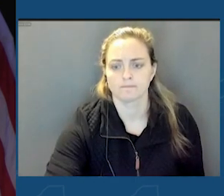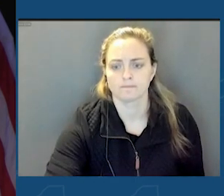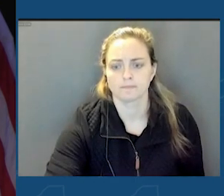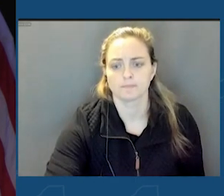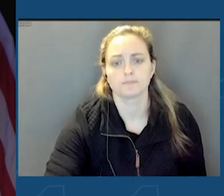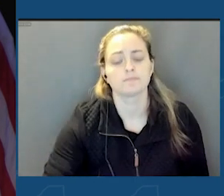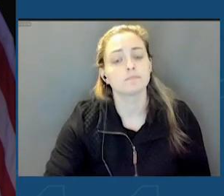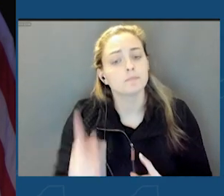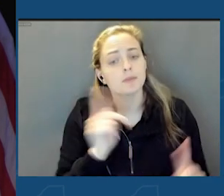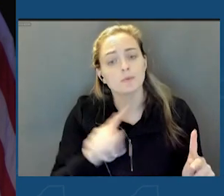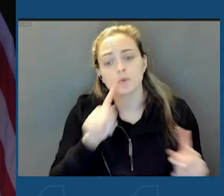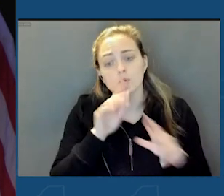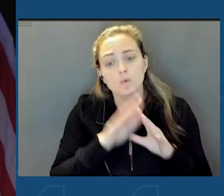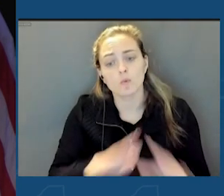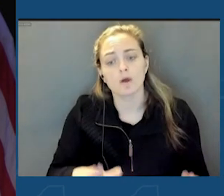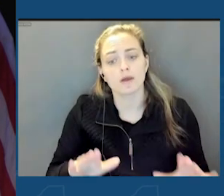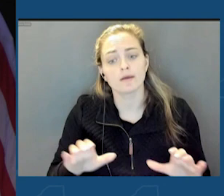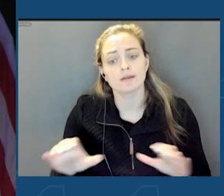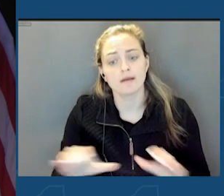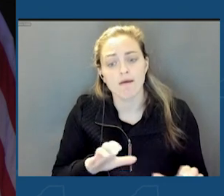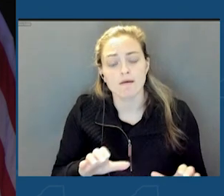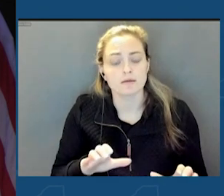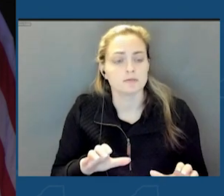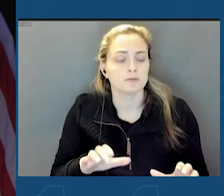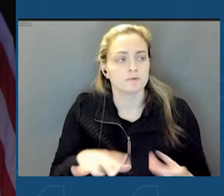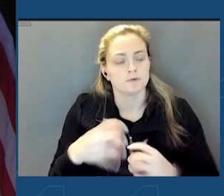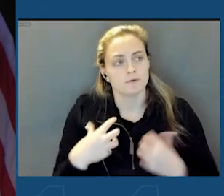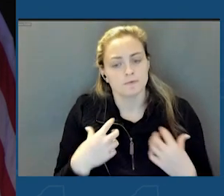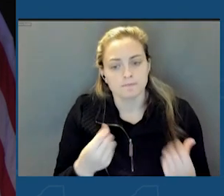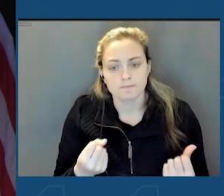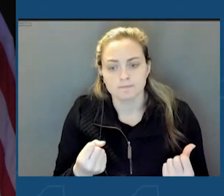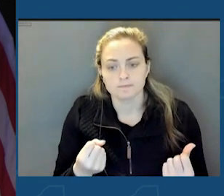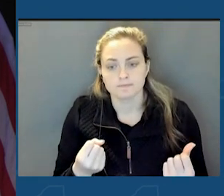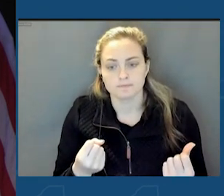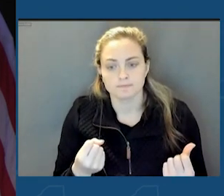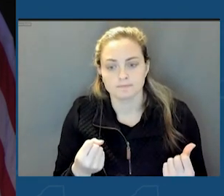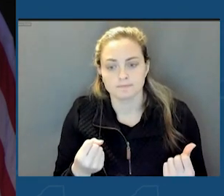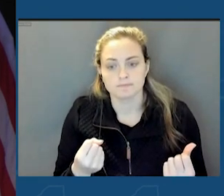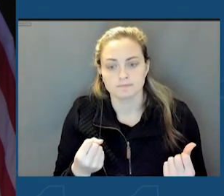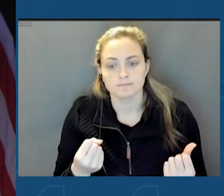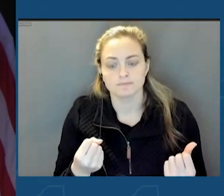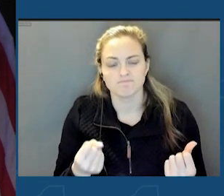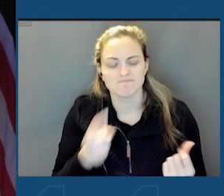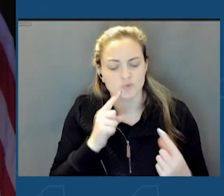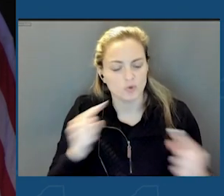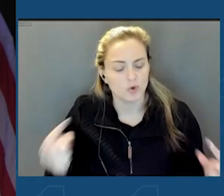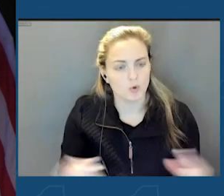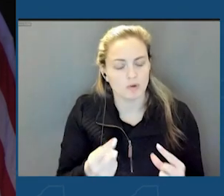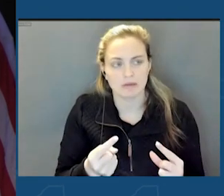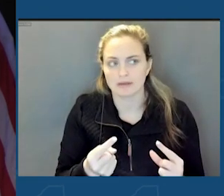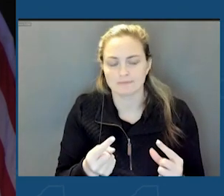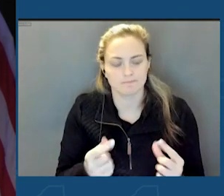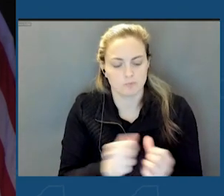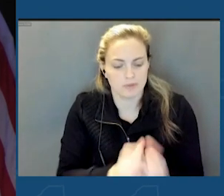quiet acts of courage reflected hearts open to the hurting and helpless.